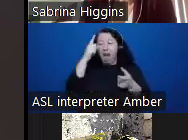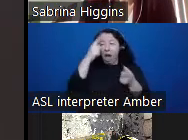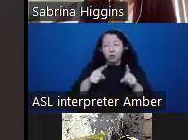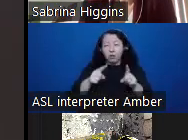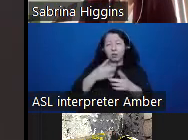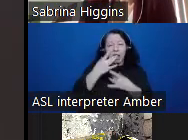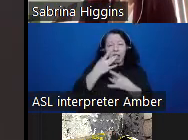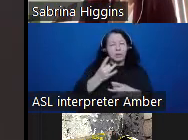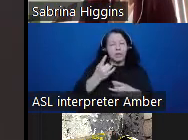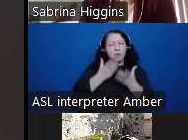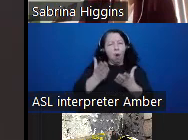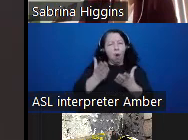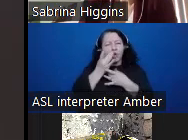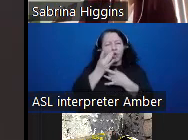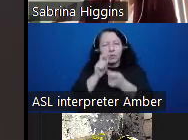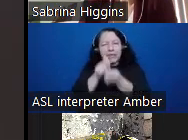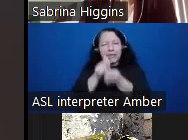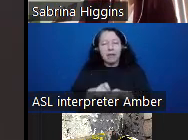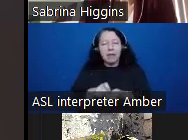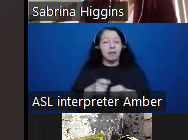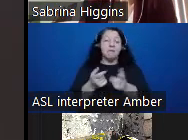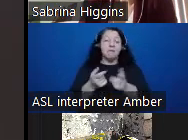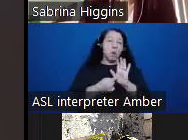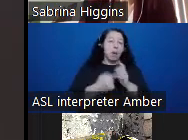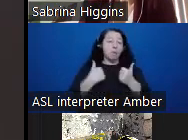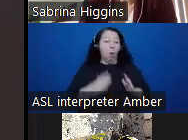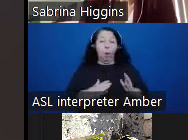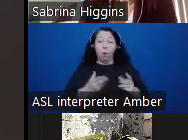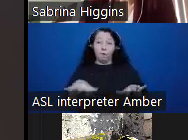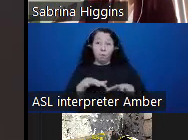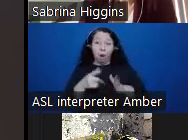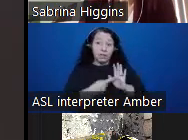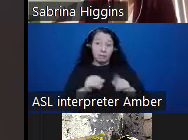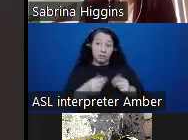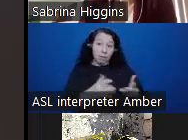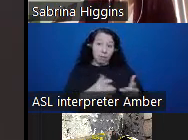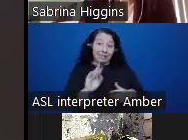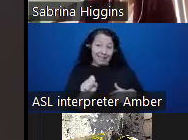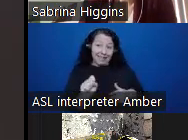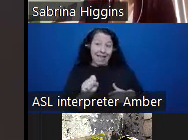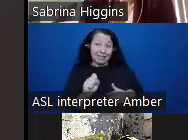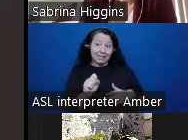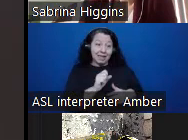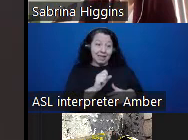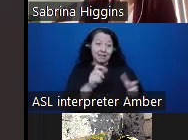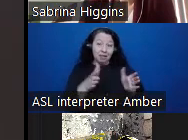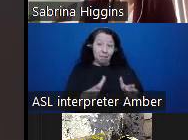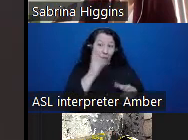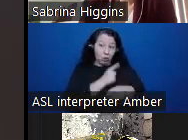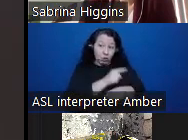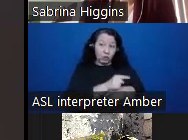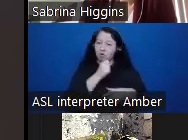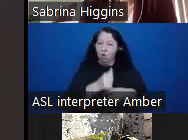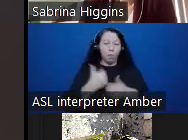details, like that the owner of the property sometimes supplies the clays. And so the potter's not responsible for running